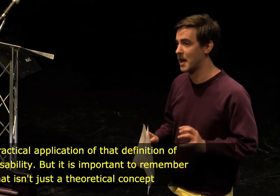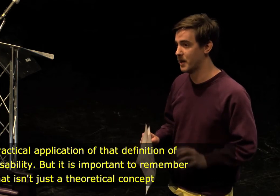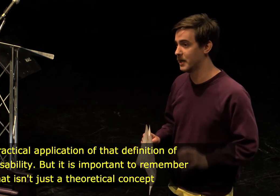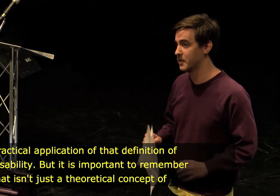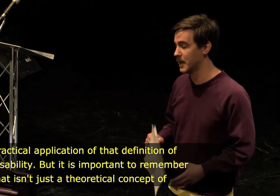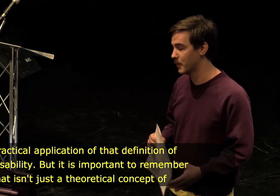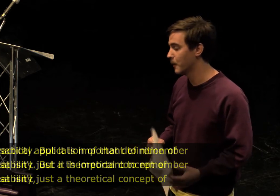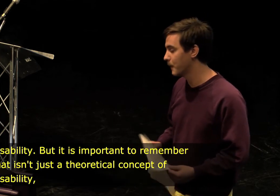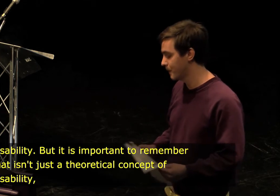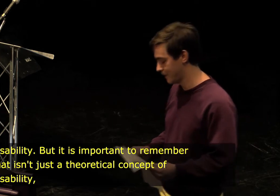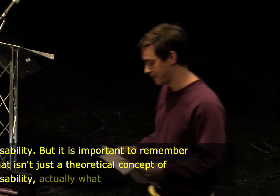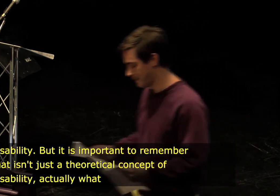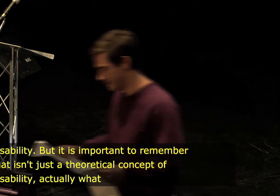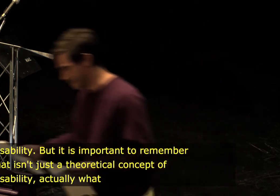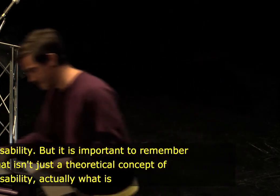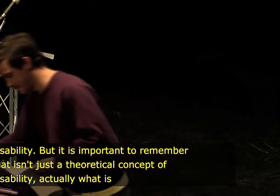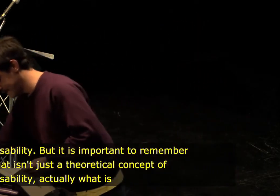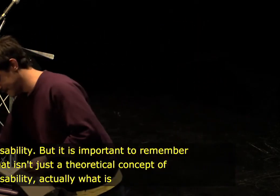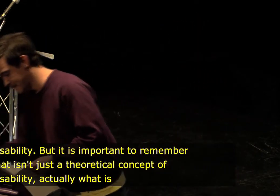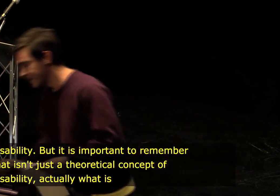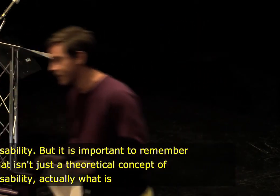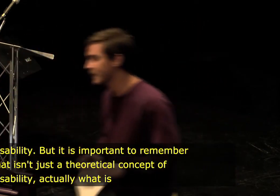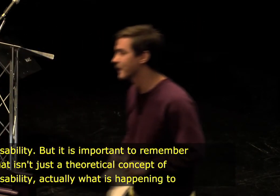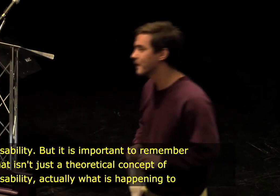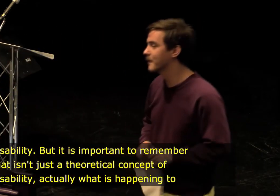actually what's happening to people.